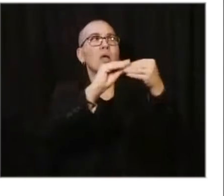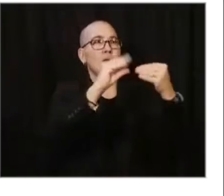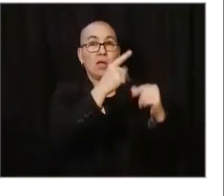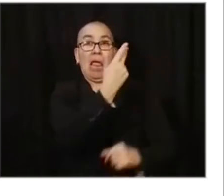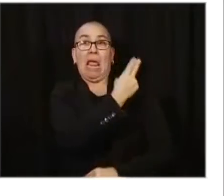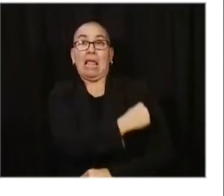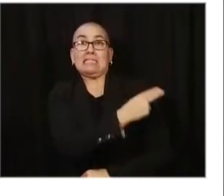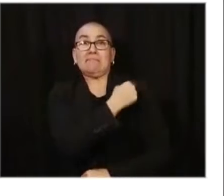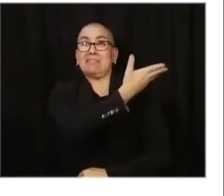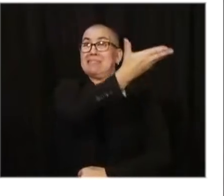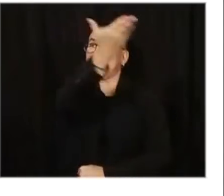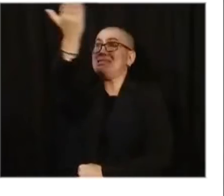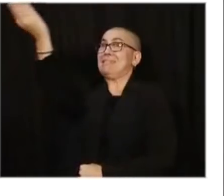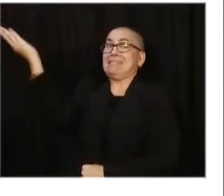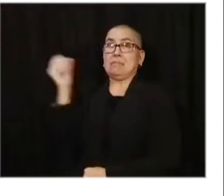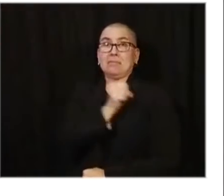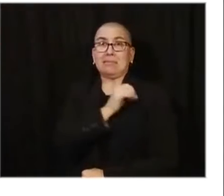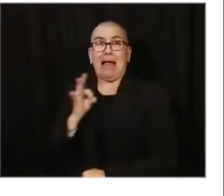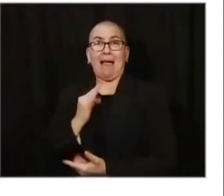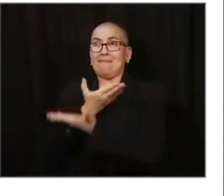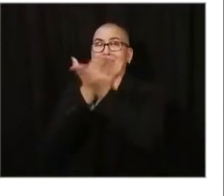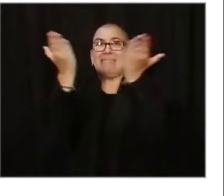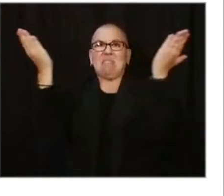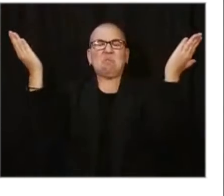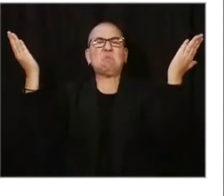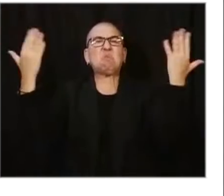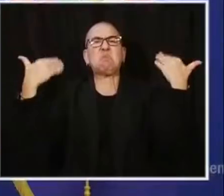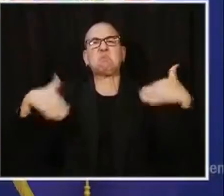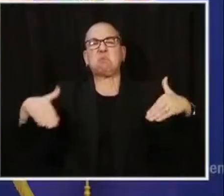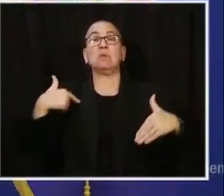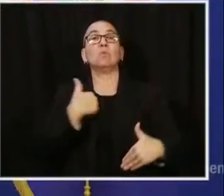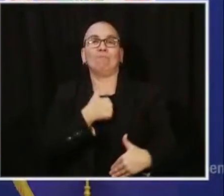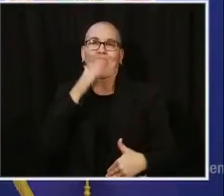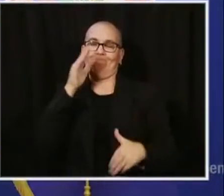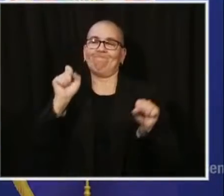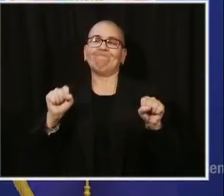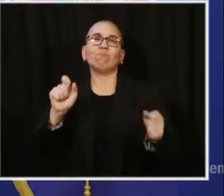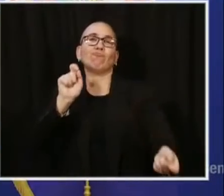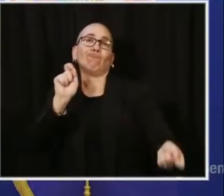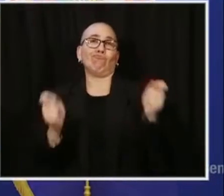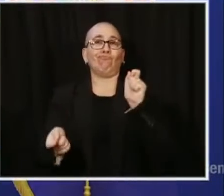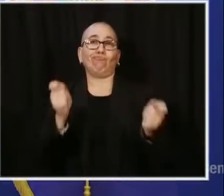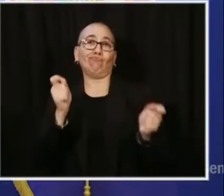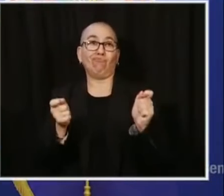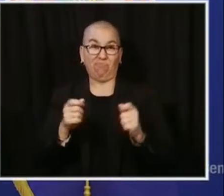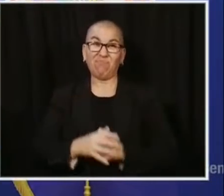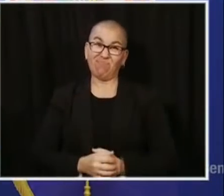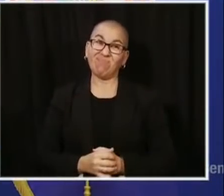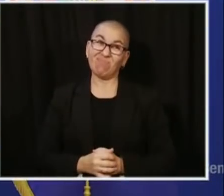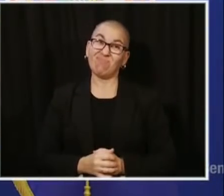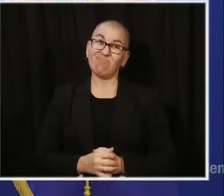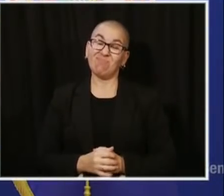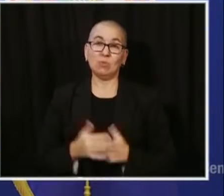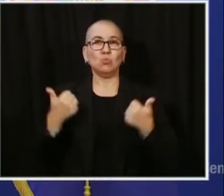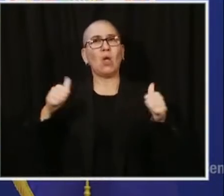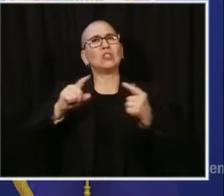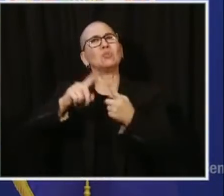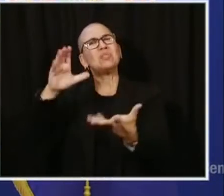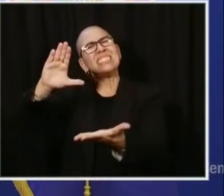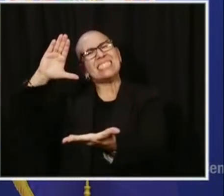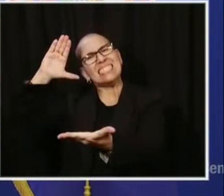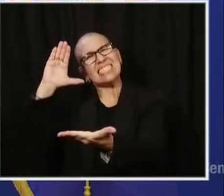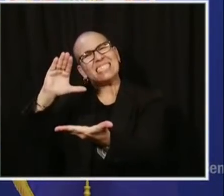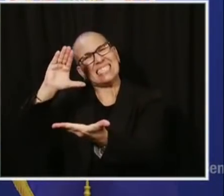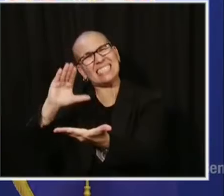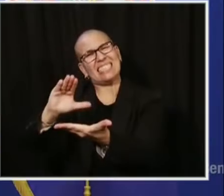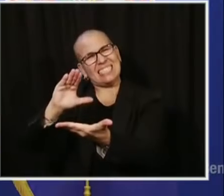are still in a position to be able to handle this. There is going to be a lag time. This is the wave already breaking on the shore. What we're able to do is to